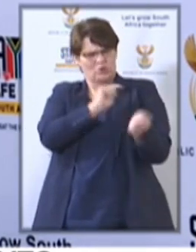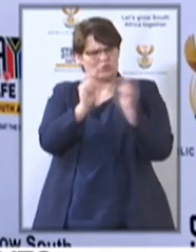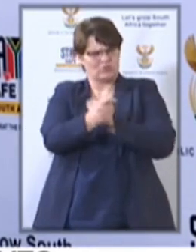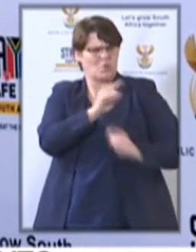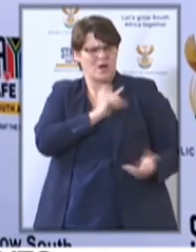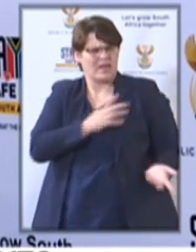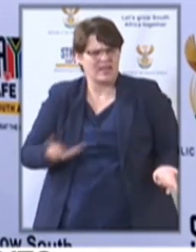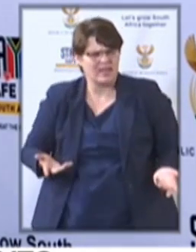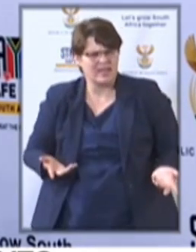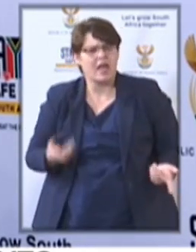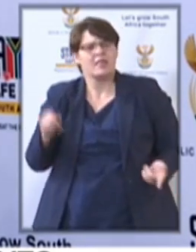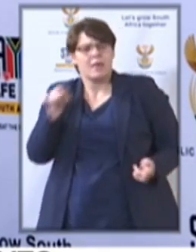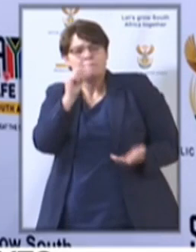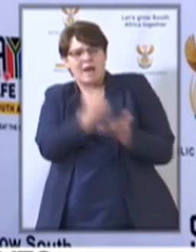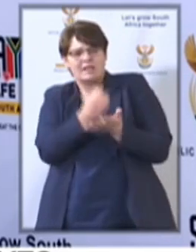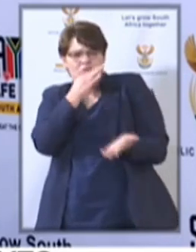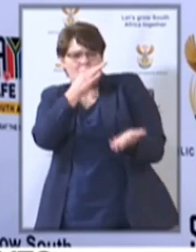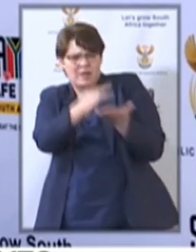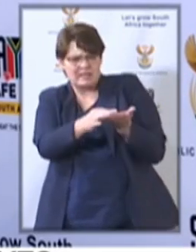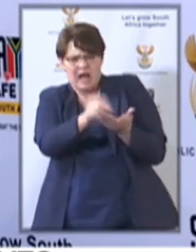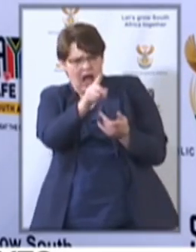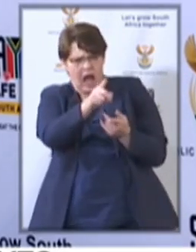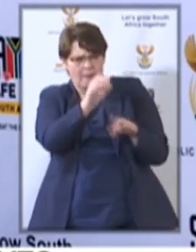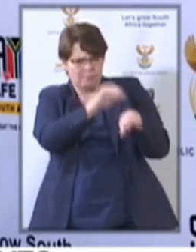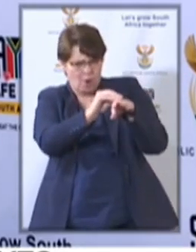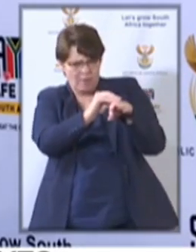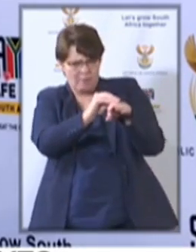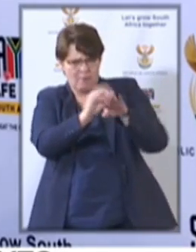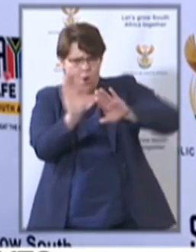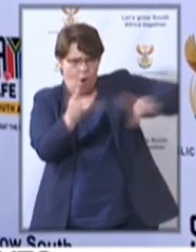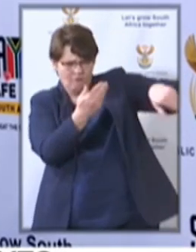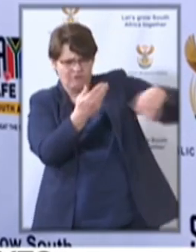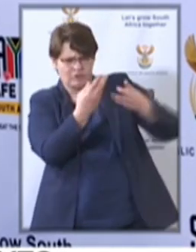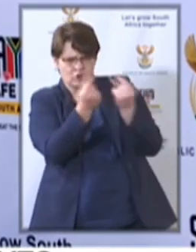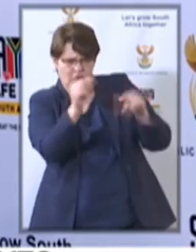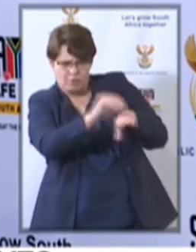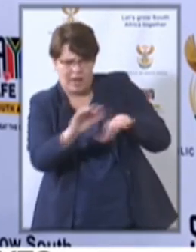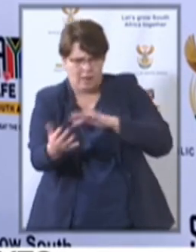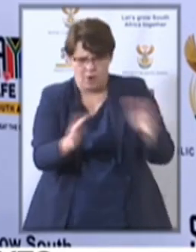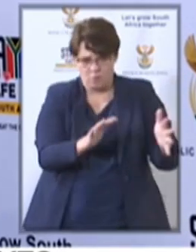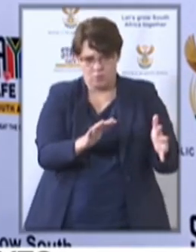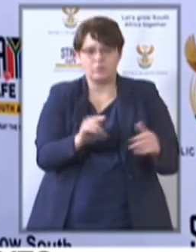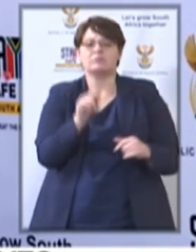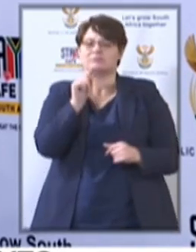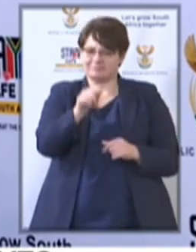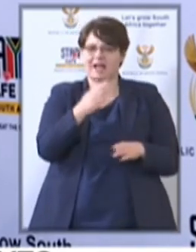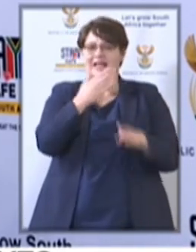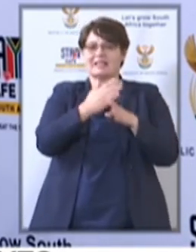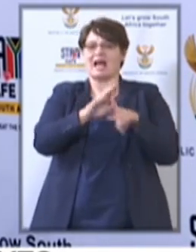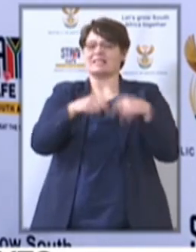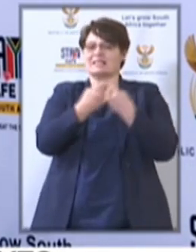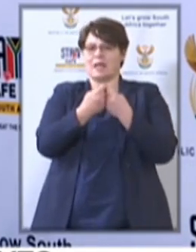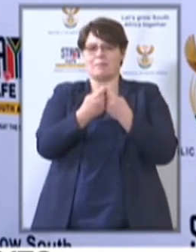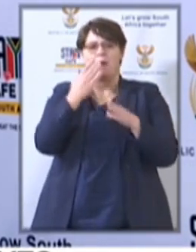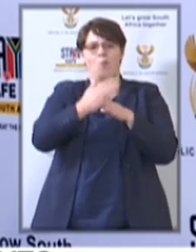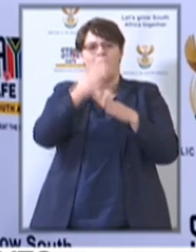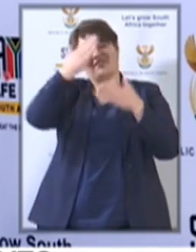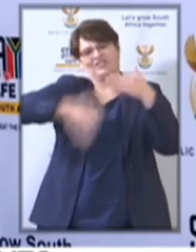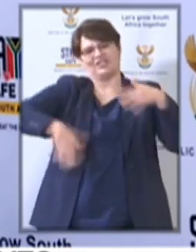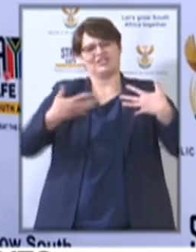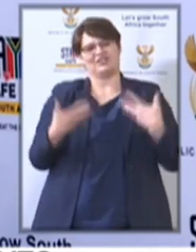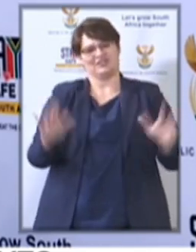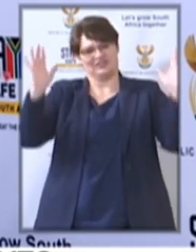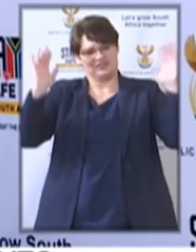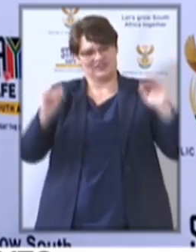recommendations on how these can be addressed. I'm pleased to announce that the task team has concluded its work and